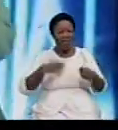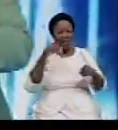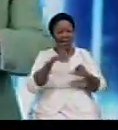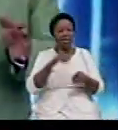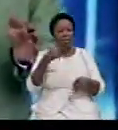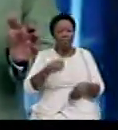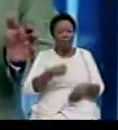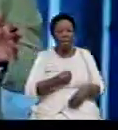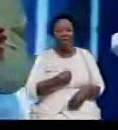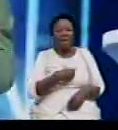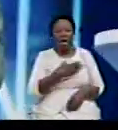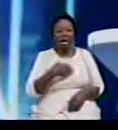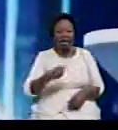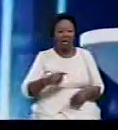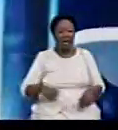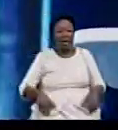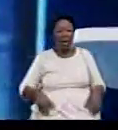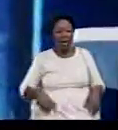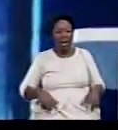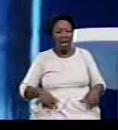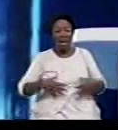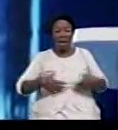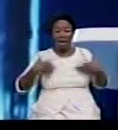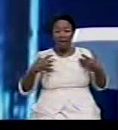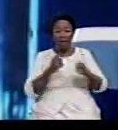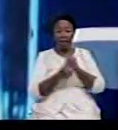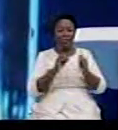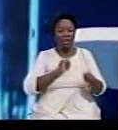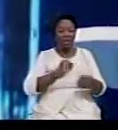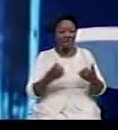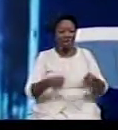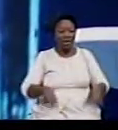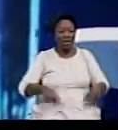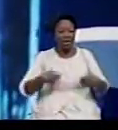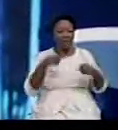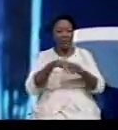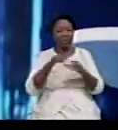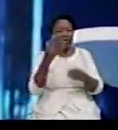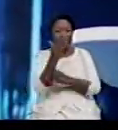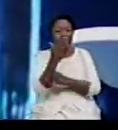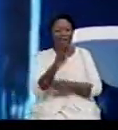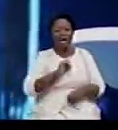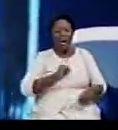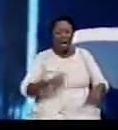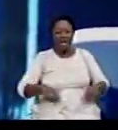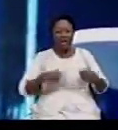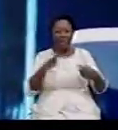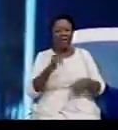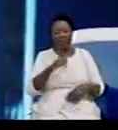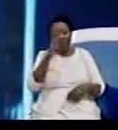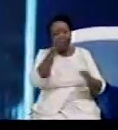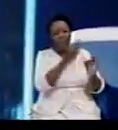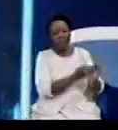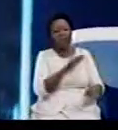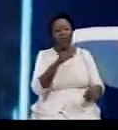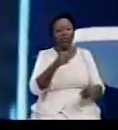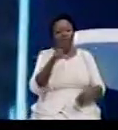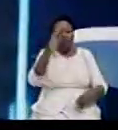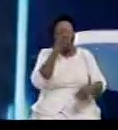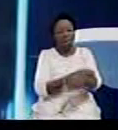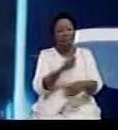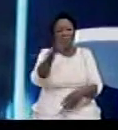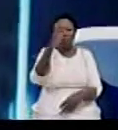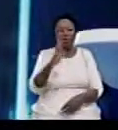in me. And the life which I now live in the flesh, I live by the faith of the Son of